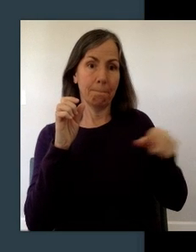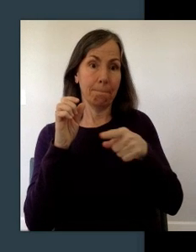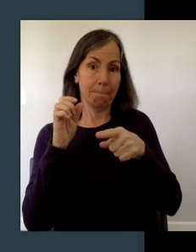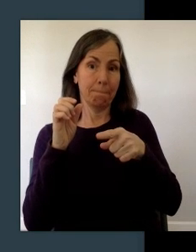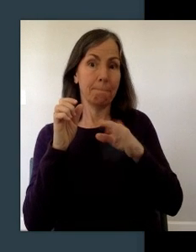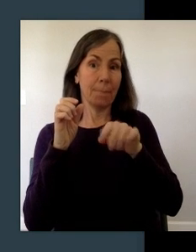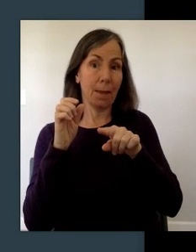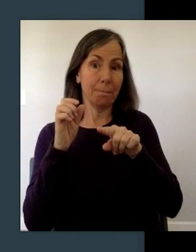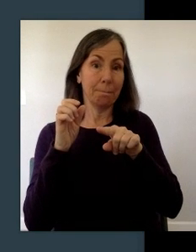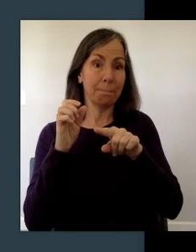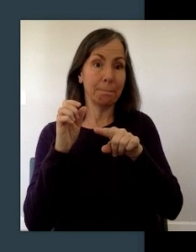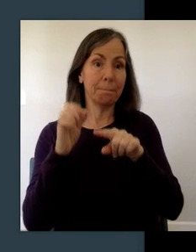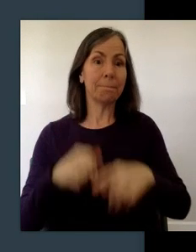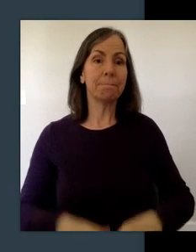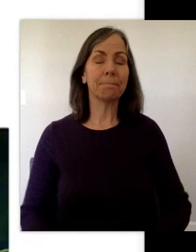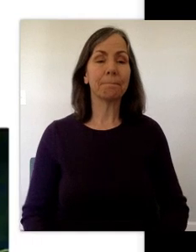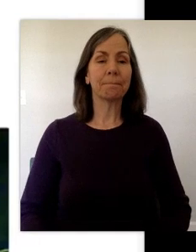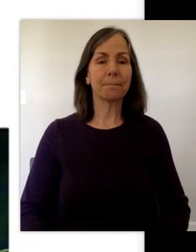right here.